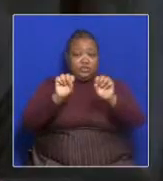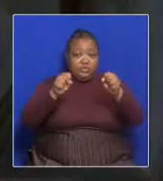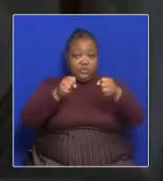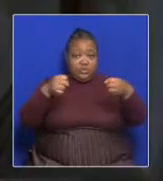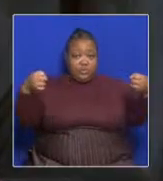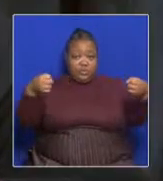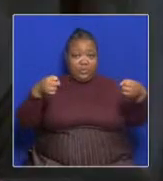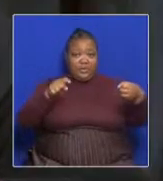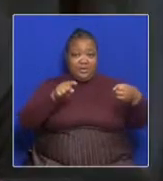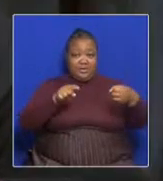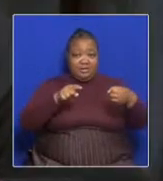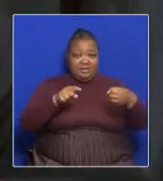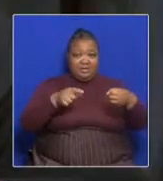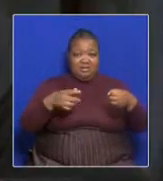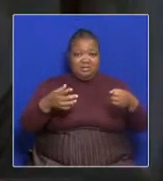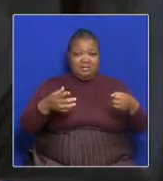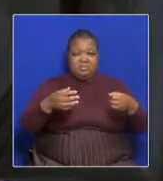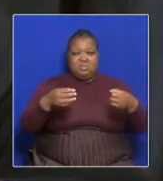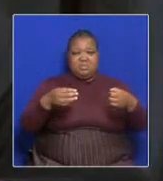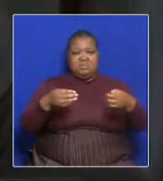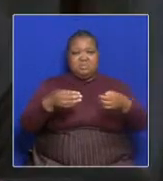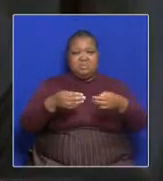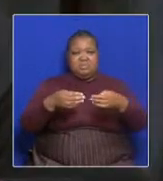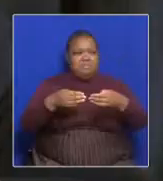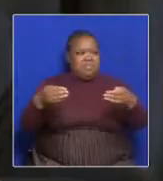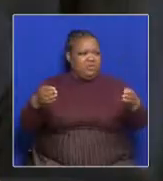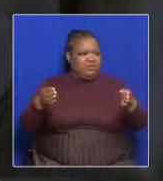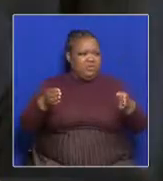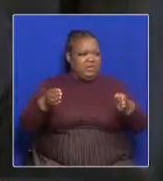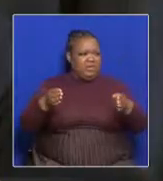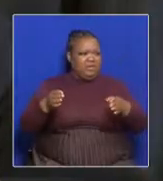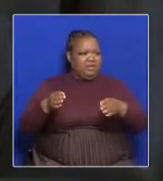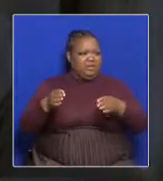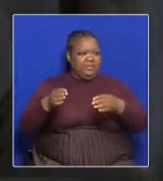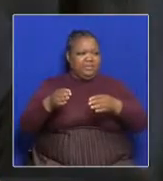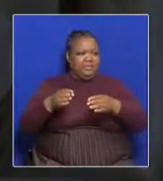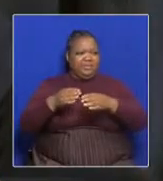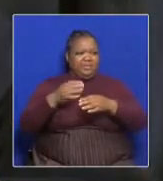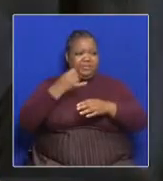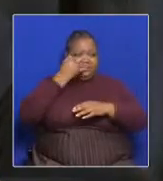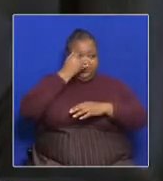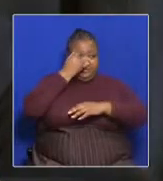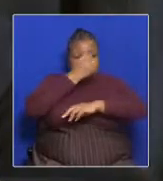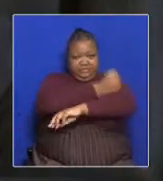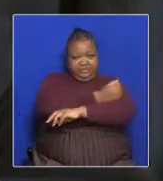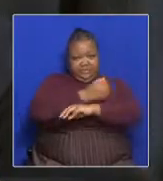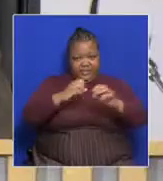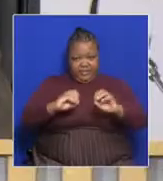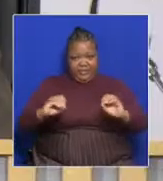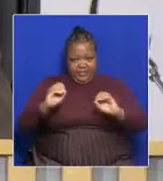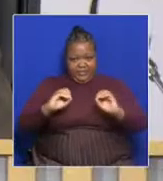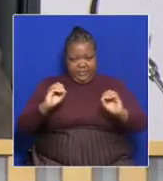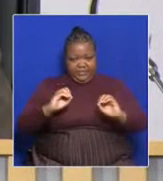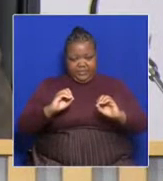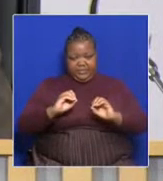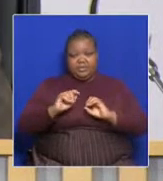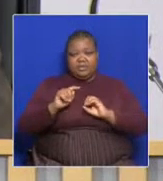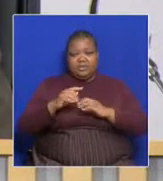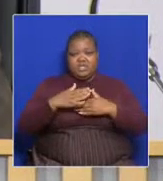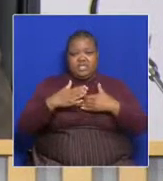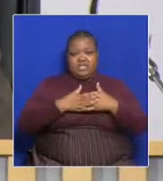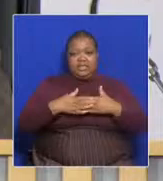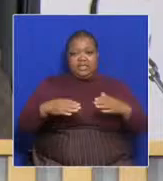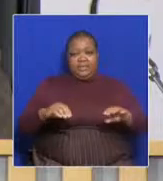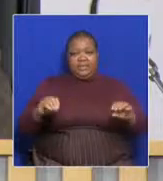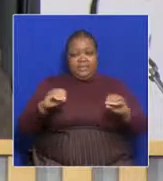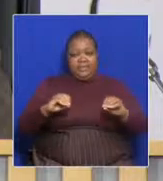contraband, are you saying you could simply have walked away without sealing that? No. So it doesn't matter that